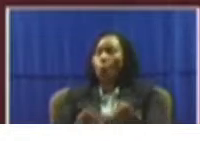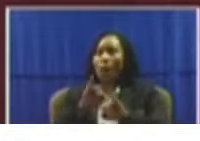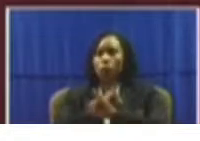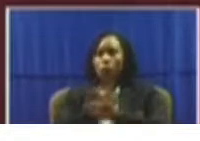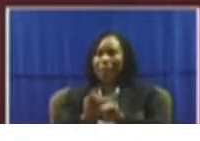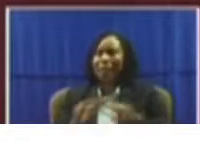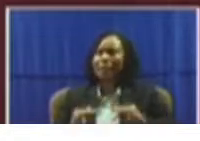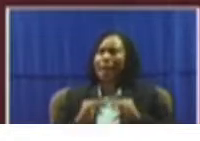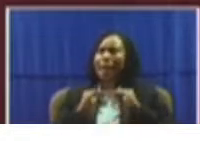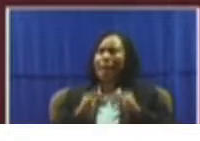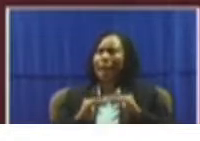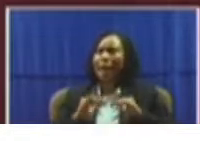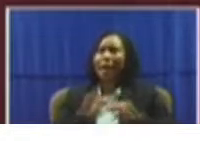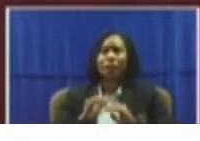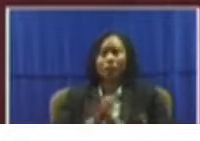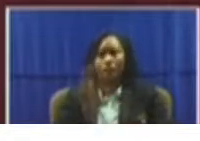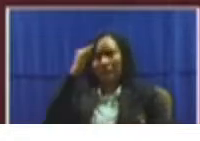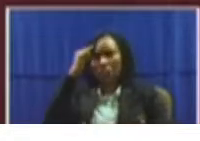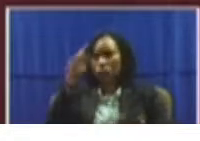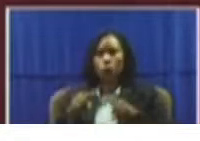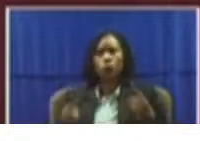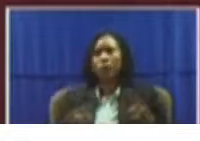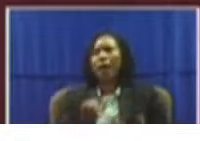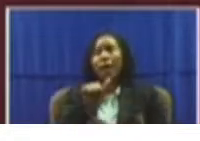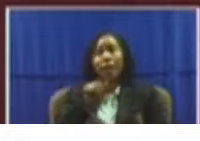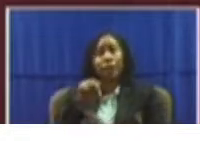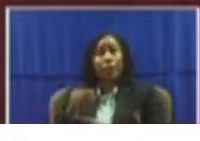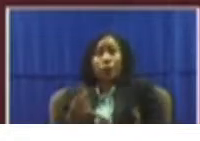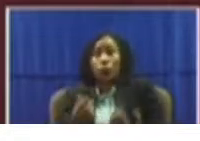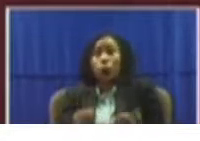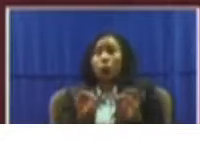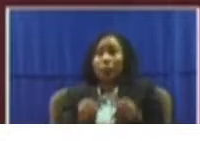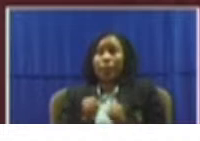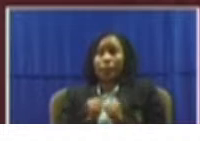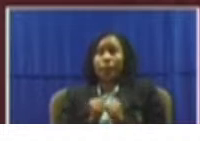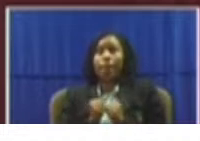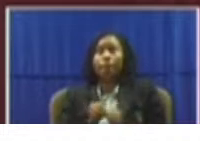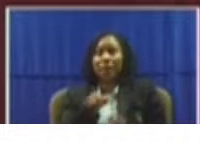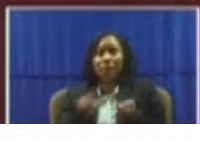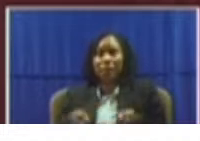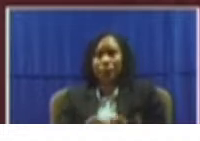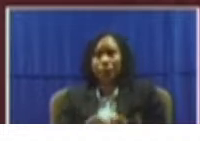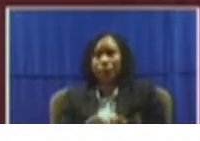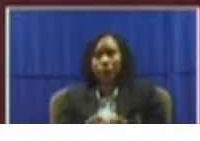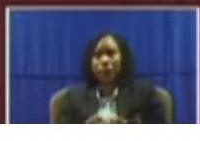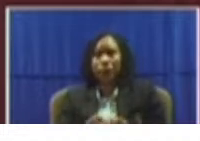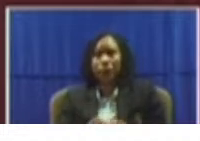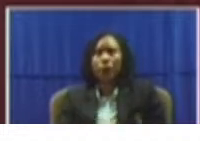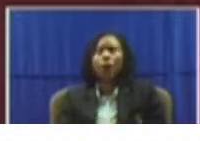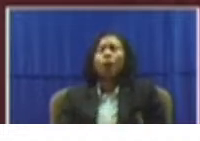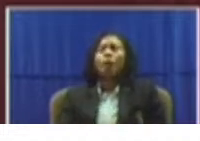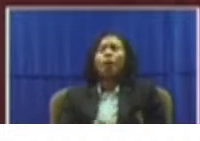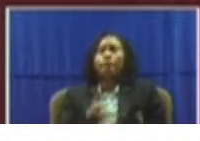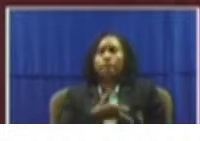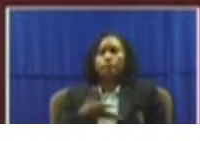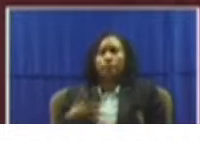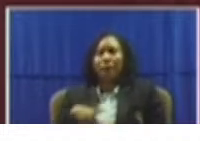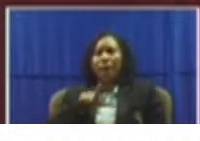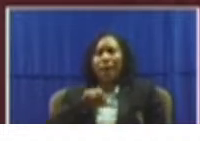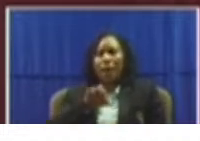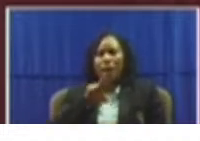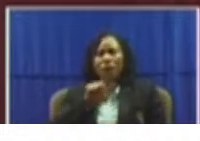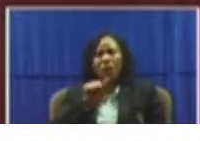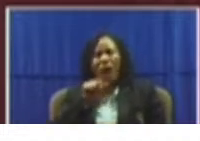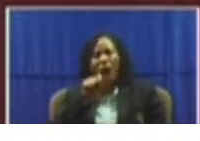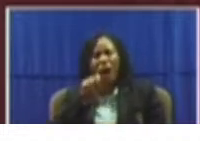ANC do? Let me tell you, instead of rewarding Ms. Daphne Ranto for sterling leadership, bravery